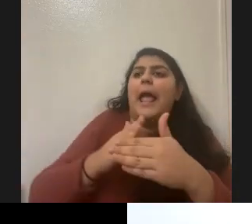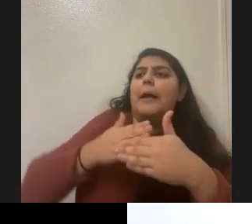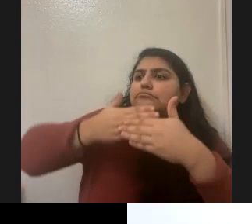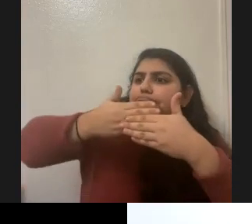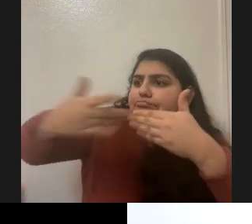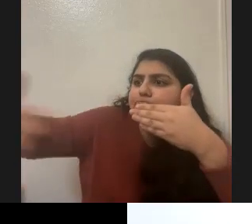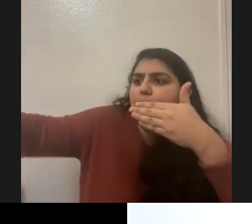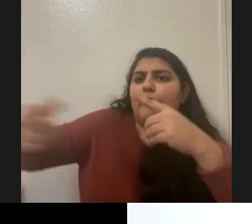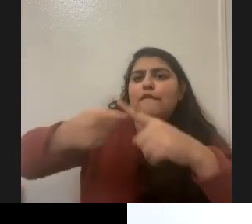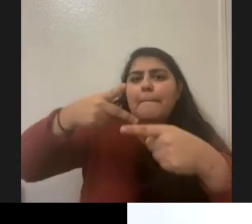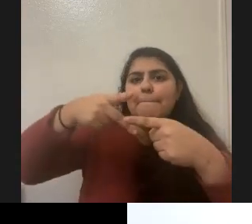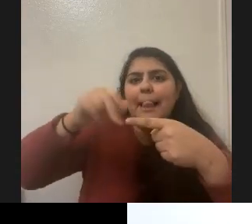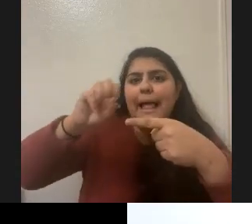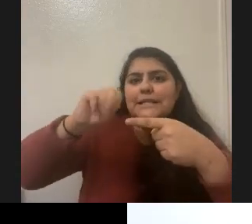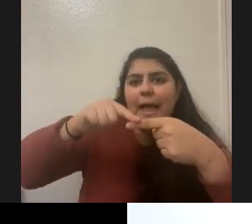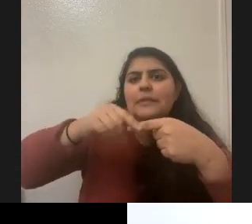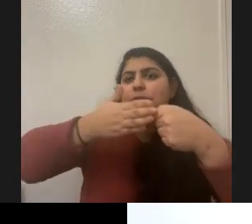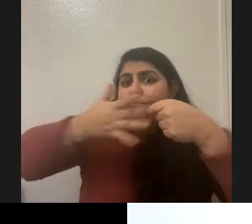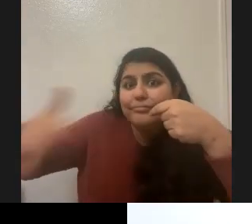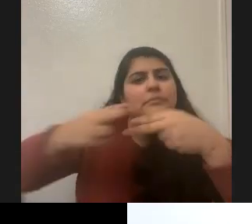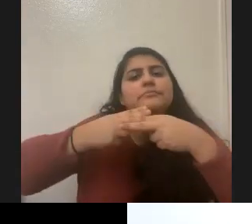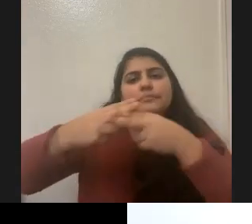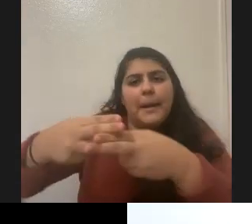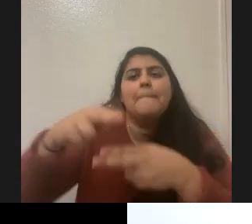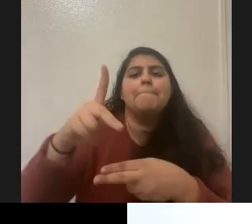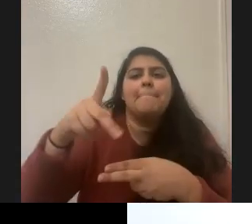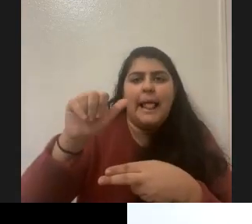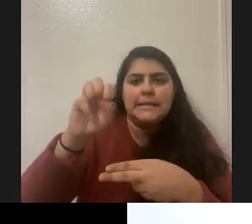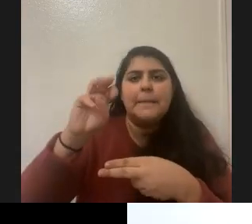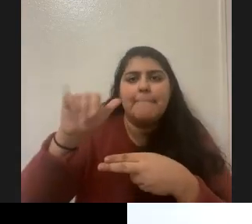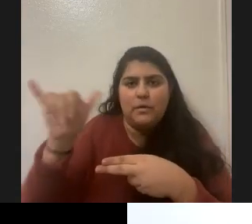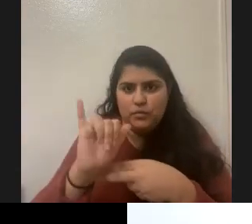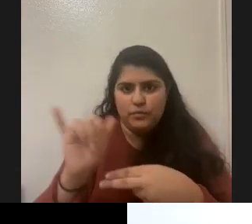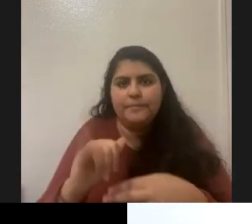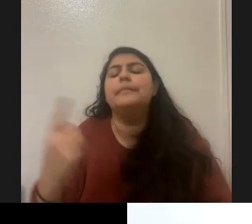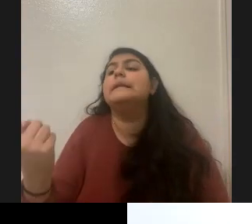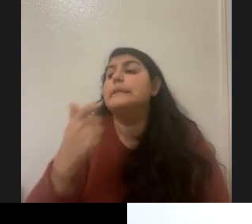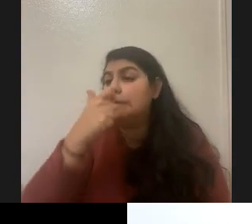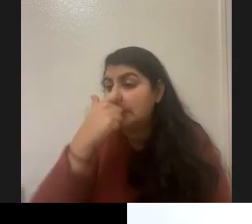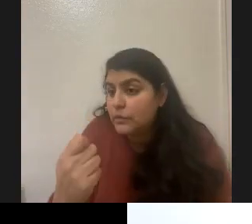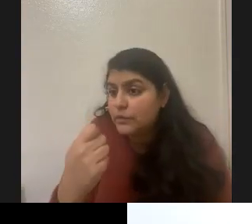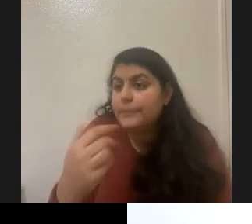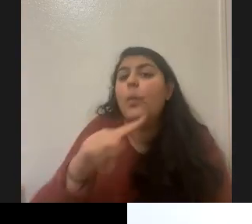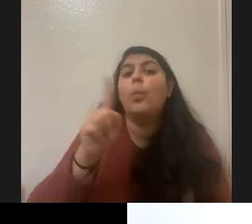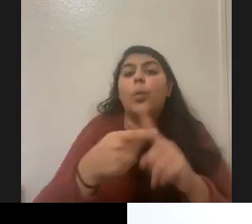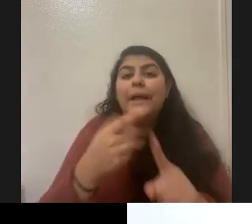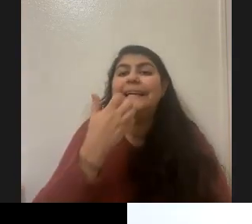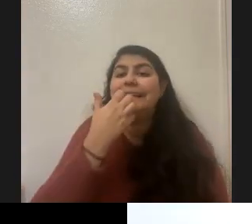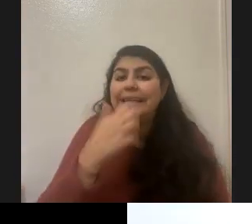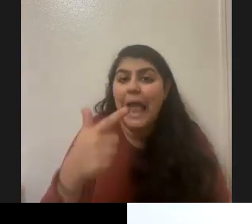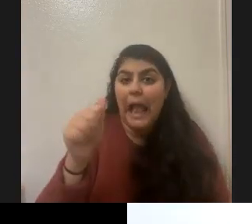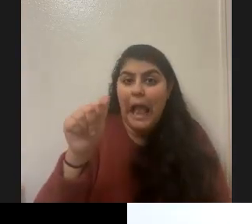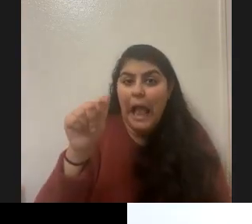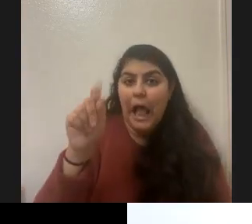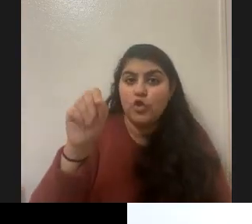point plasmas. Also, something really, really interesting is that when you heat up your atoms, and I